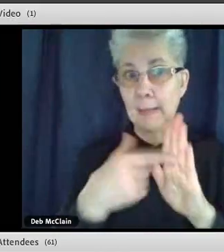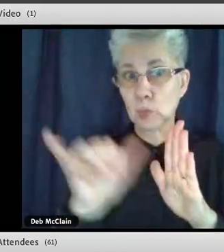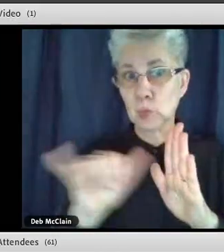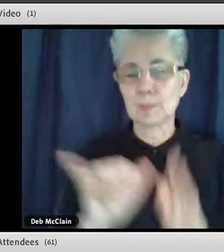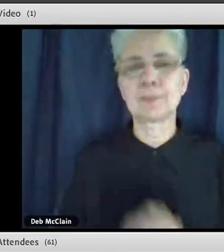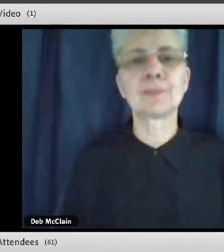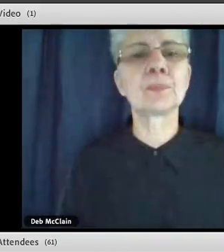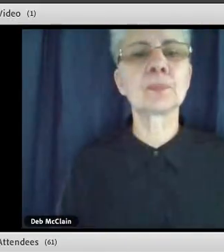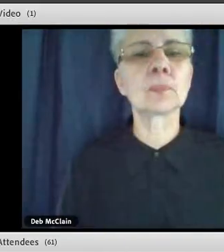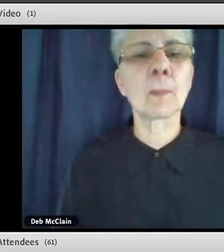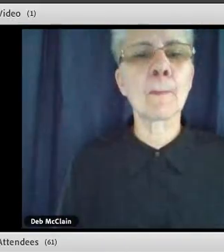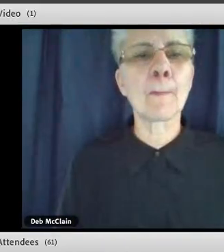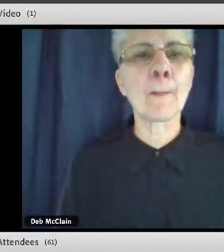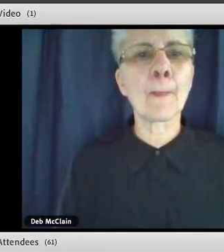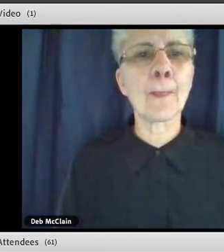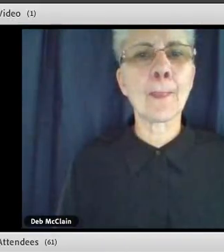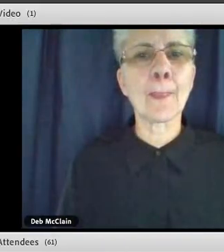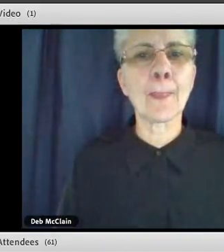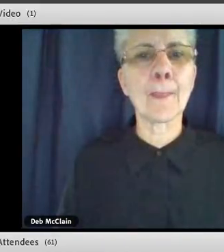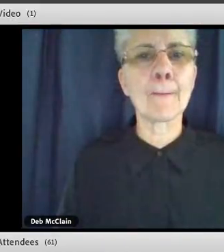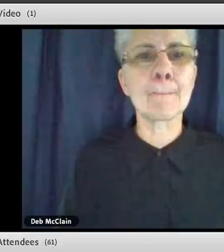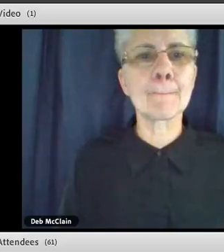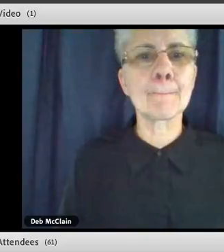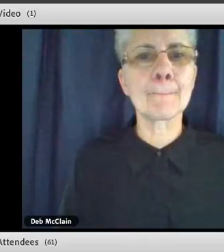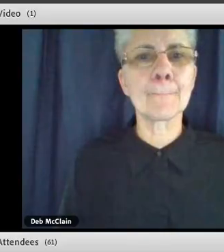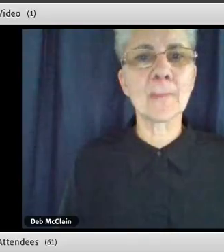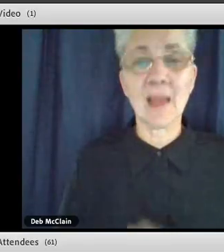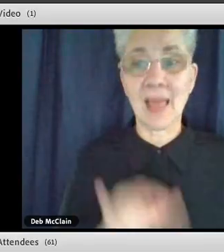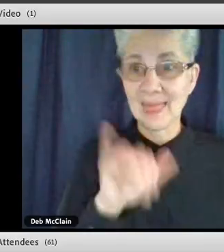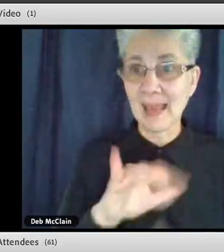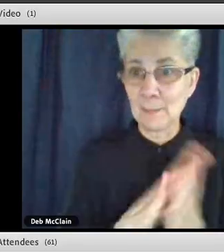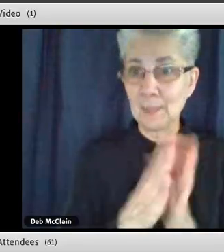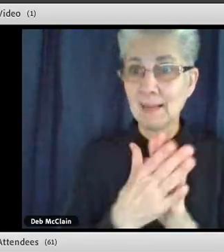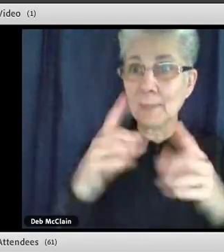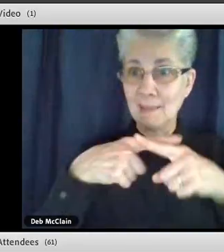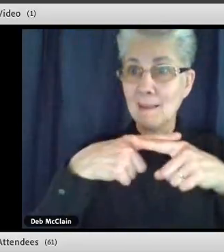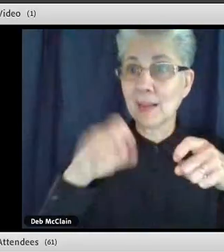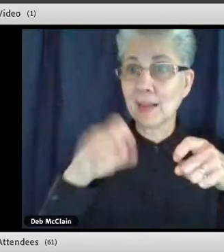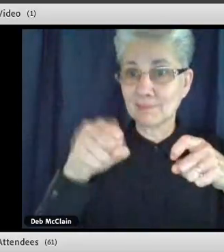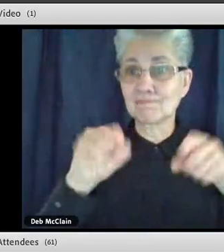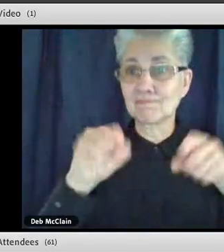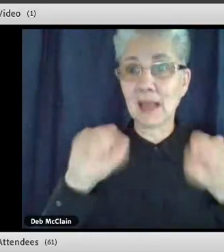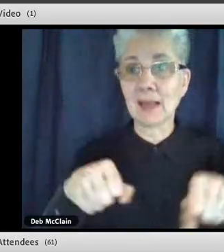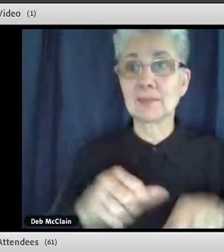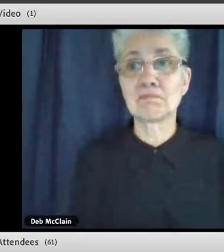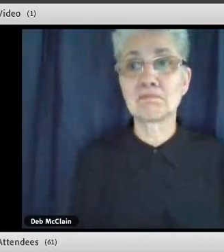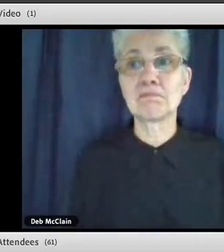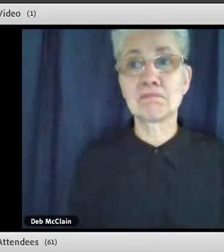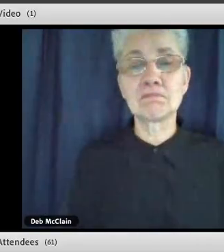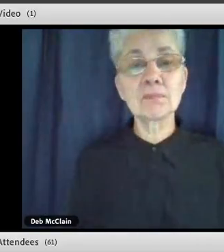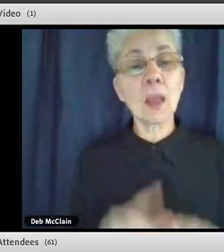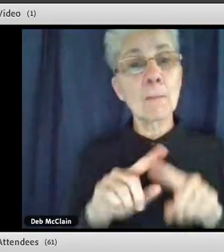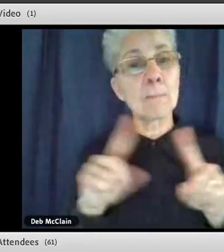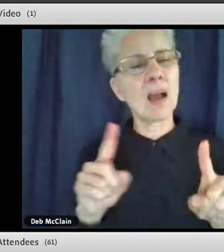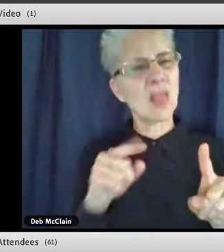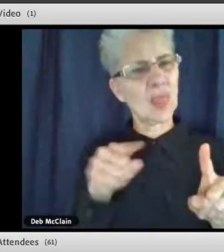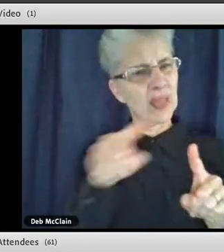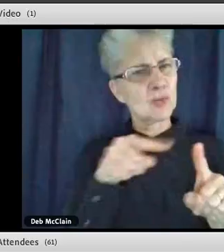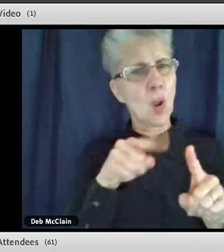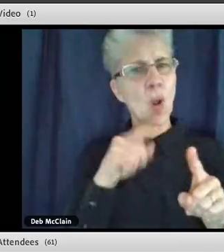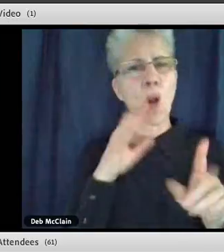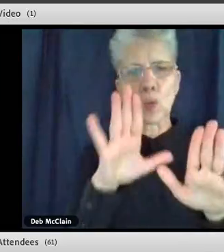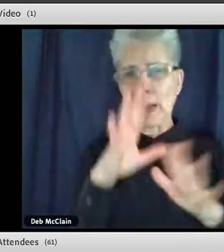complex some of our resources can be. But yeah, these are all great guesses, and it's one of those things that you